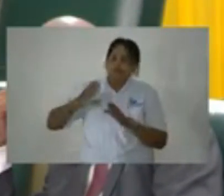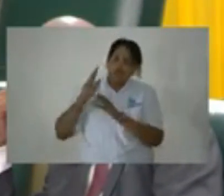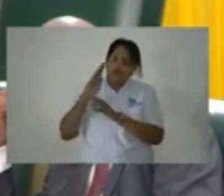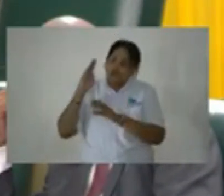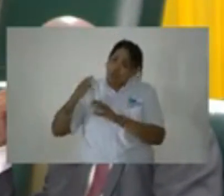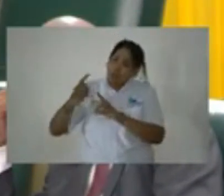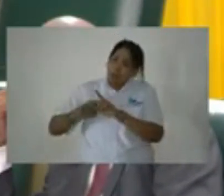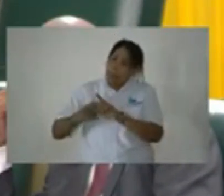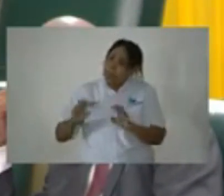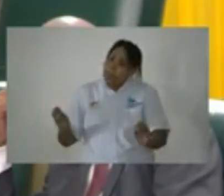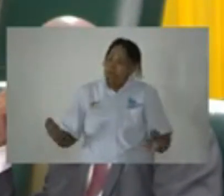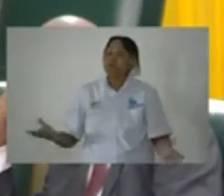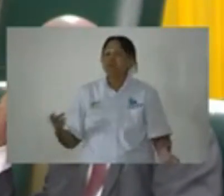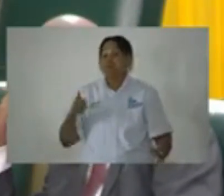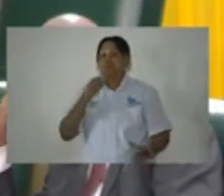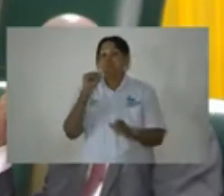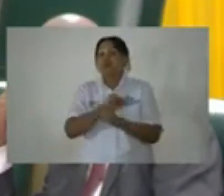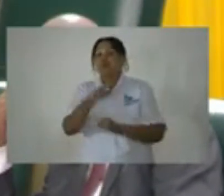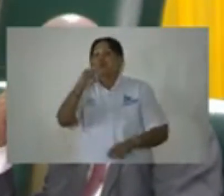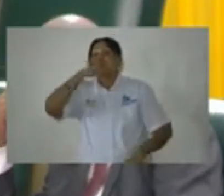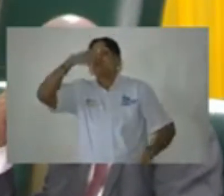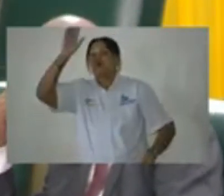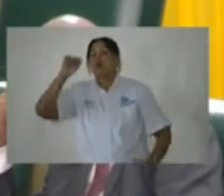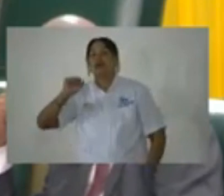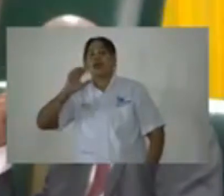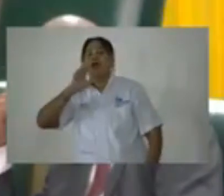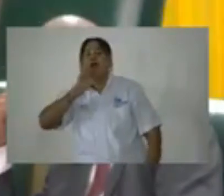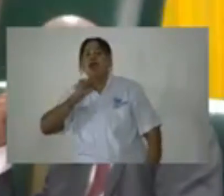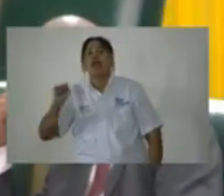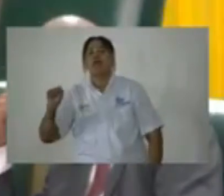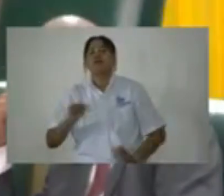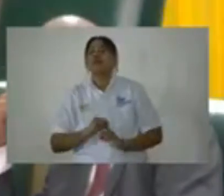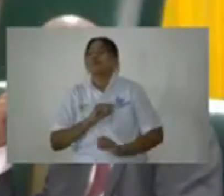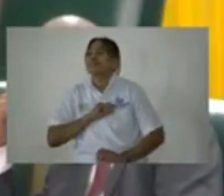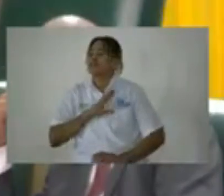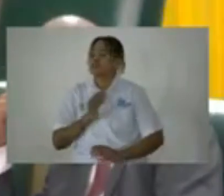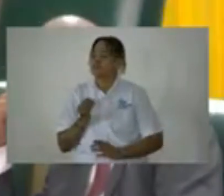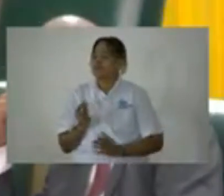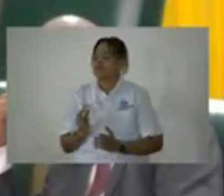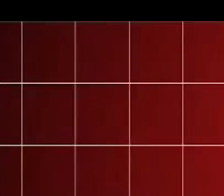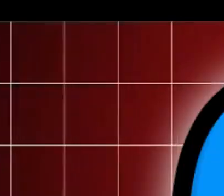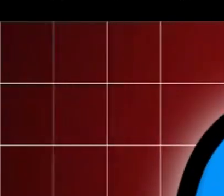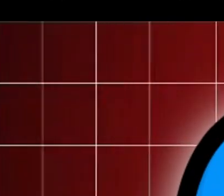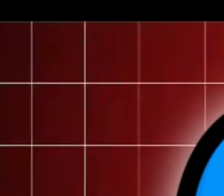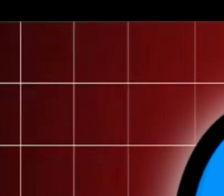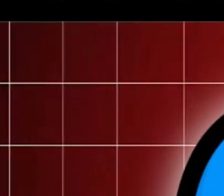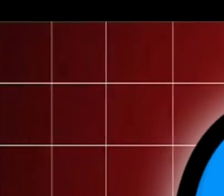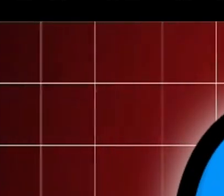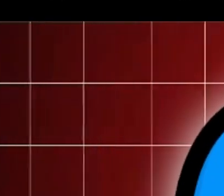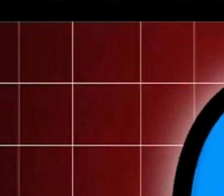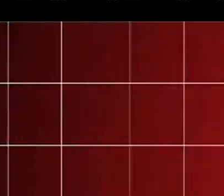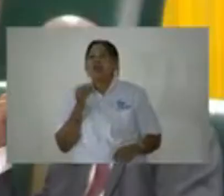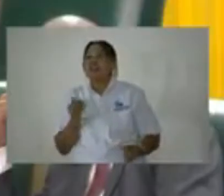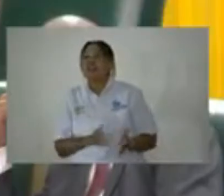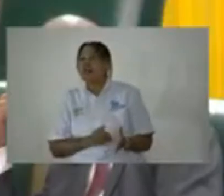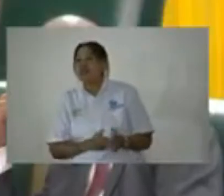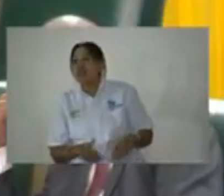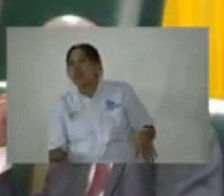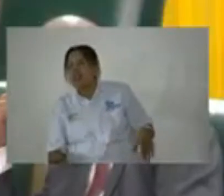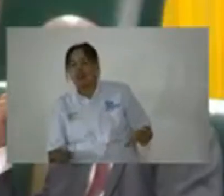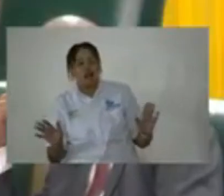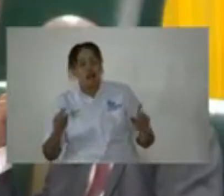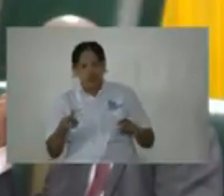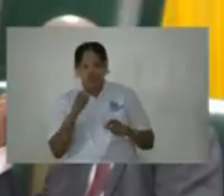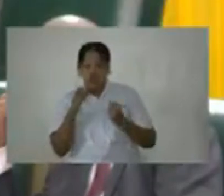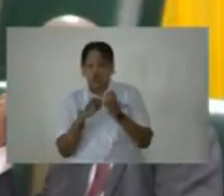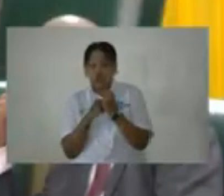to ensure that these seniors can age with dignity, security, and independence. It is a support. This